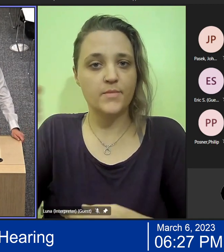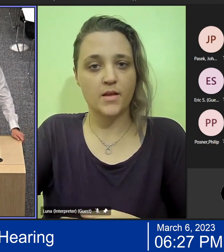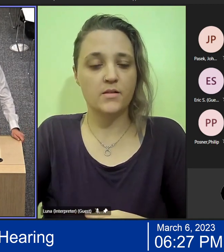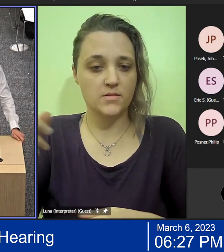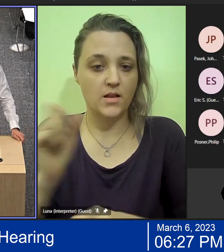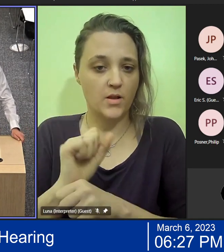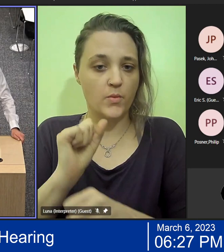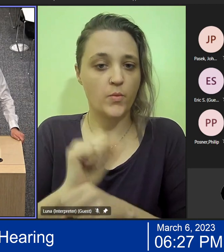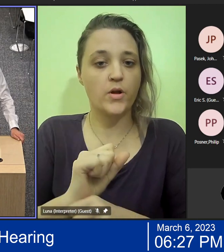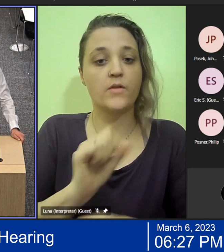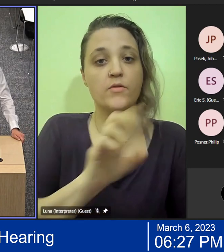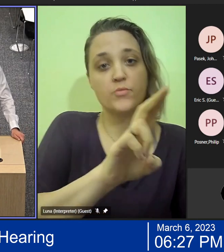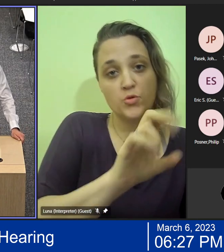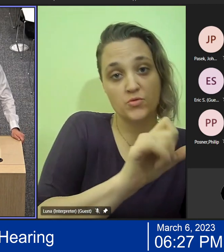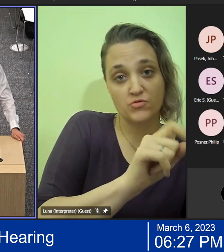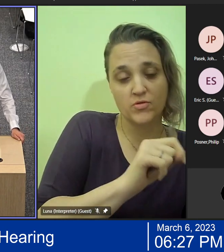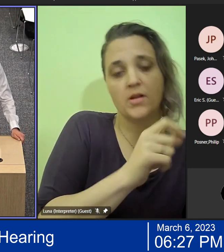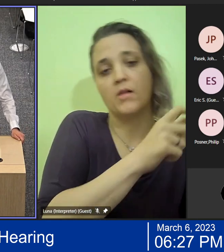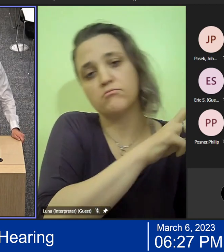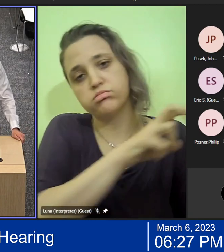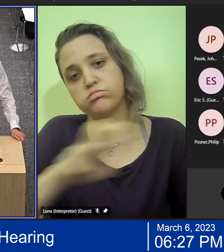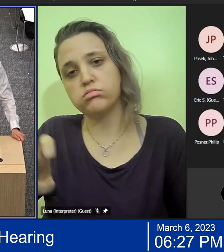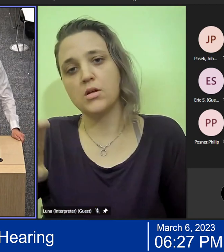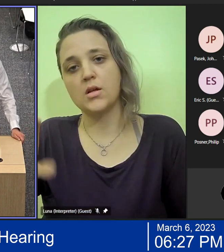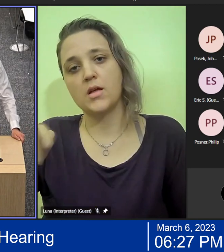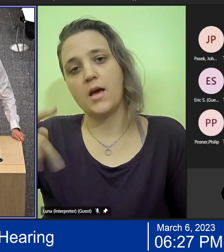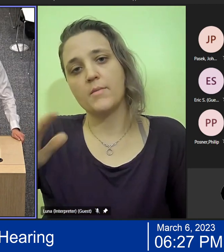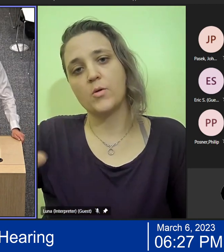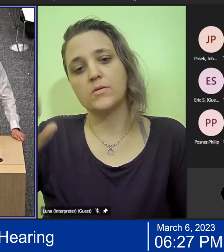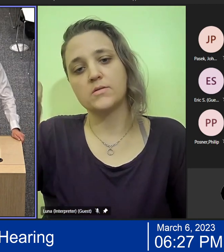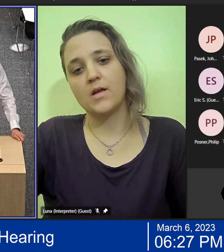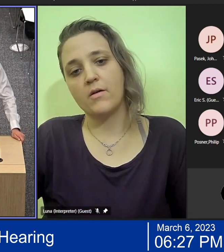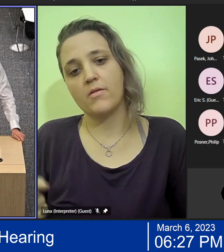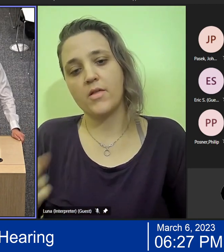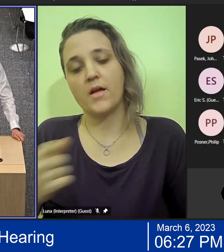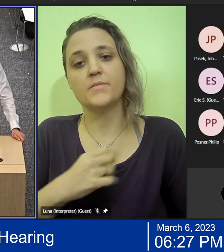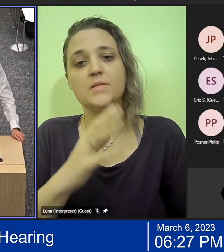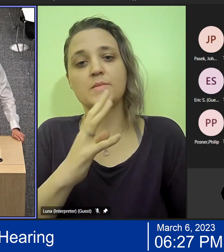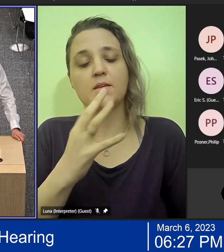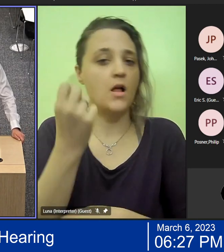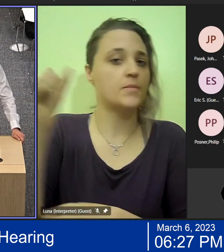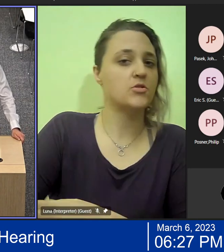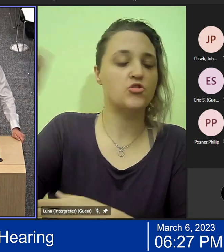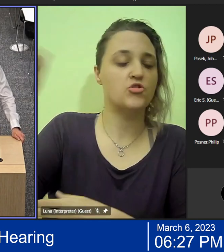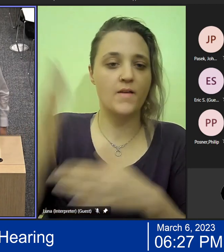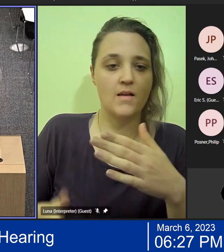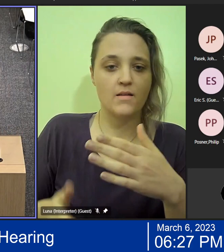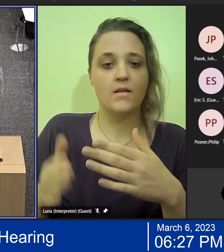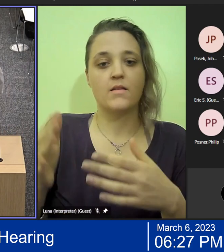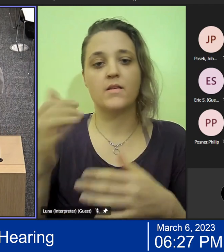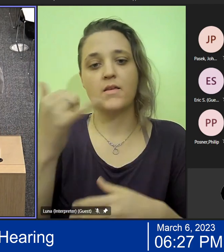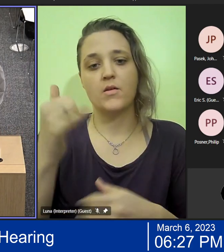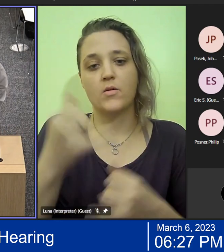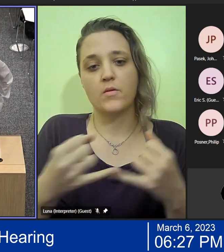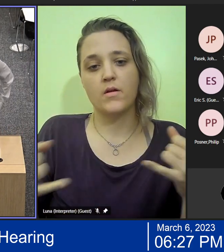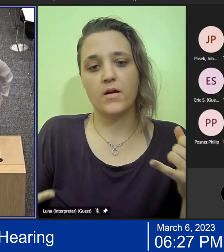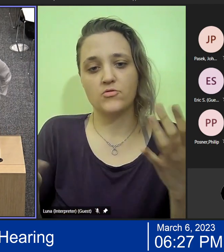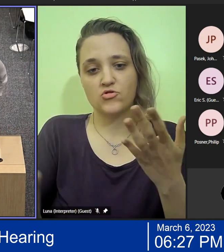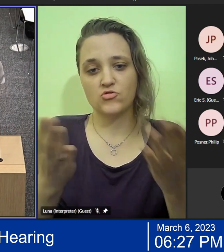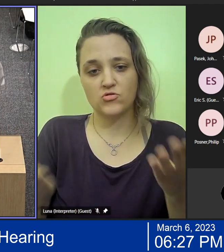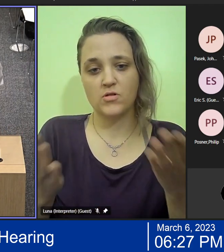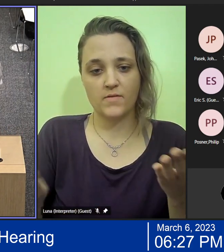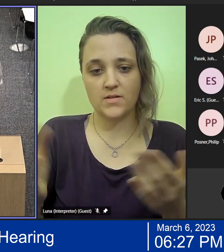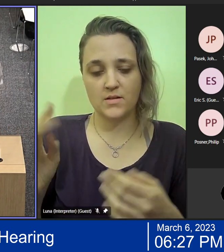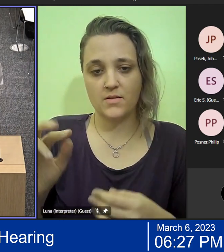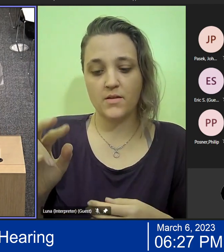on site at work. I go from U Street to Capitol South, and I'm speaking in opposition of ending the Yellow Line service at Mount Vernon